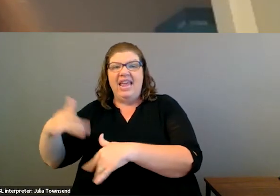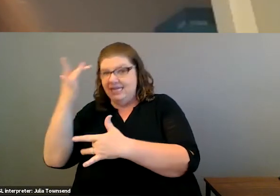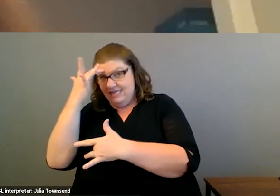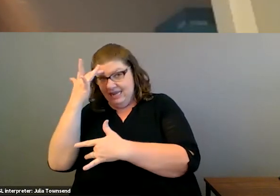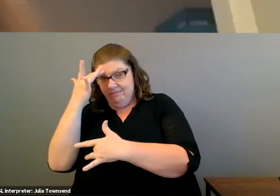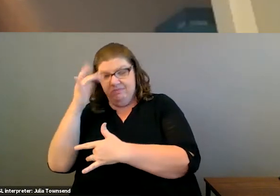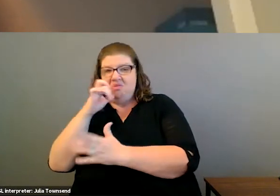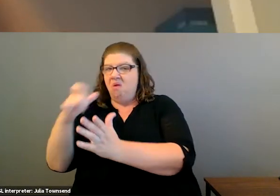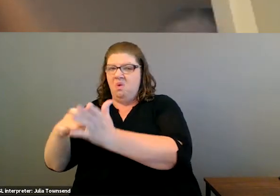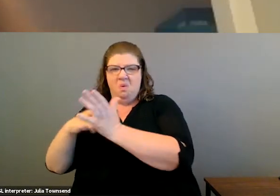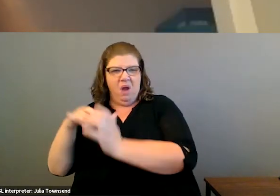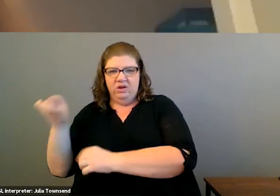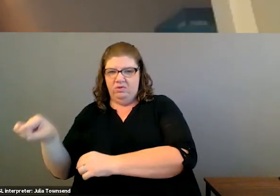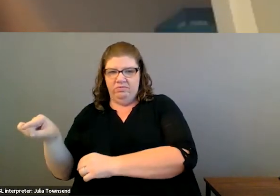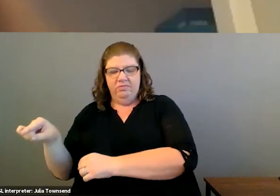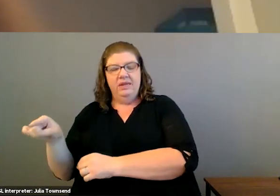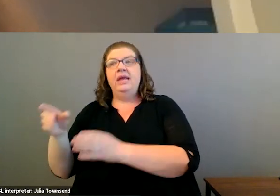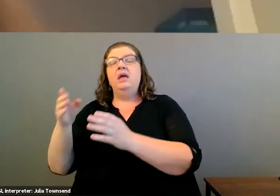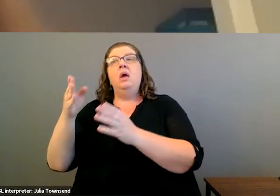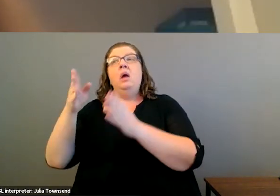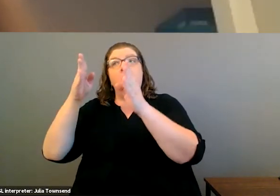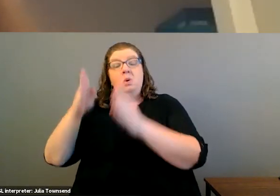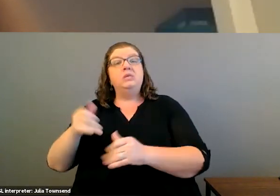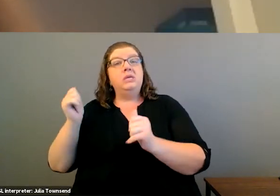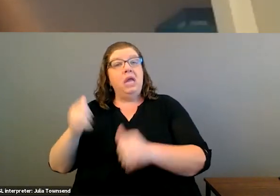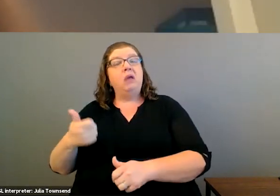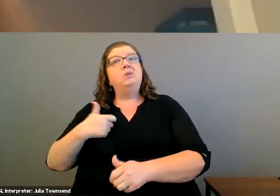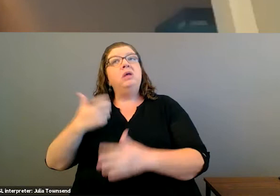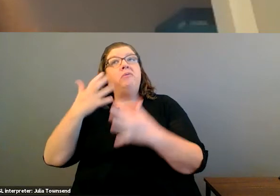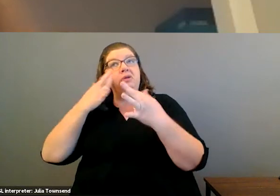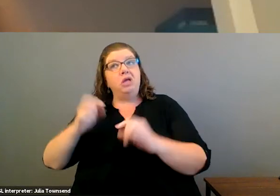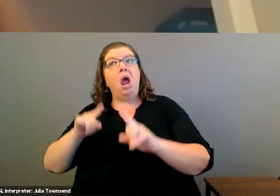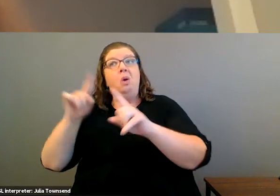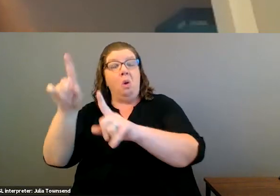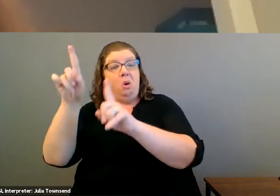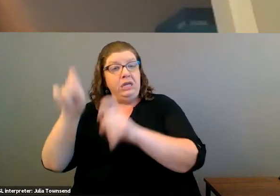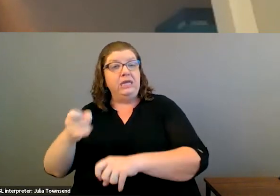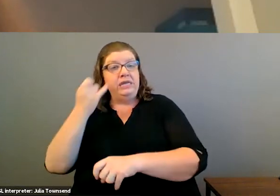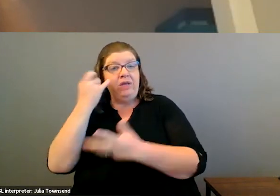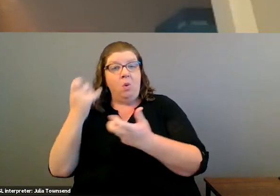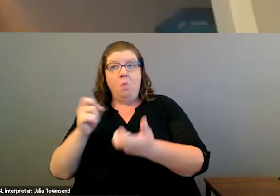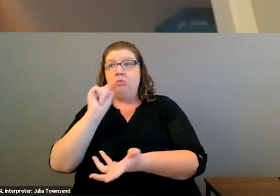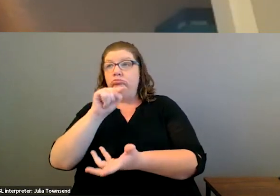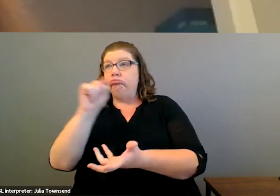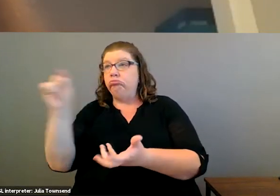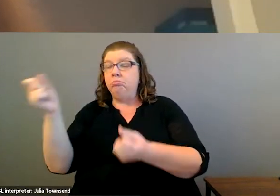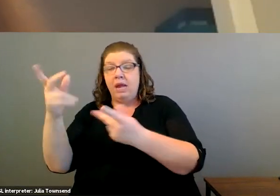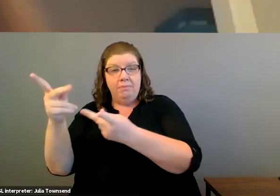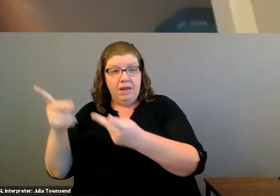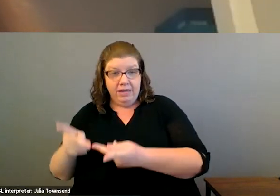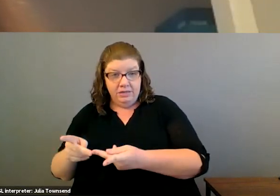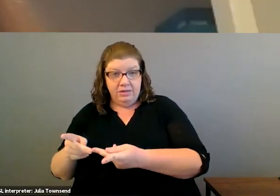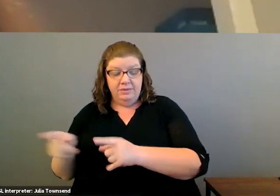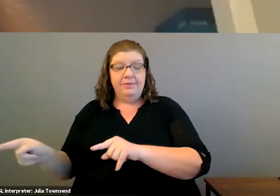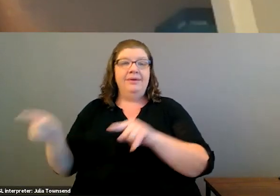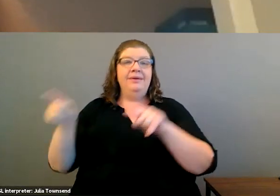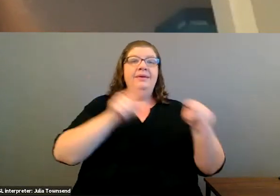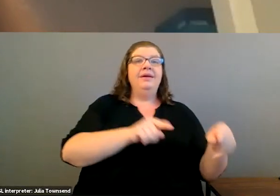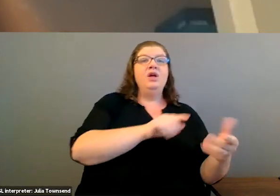not required. Individuals can go get tested anytime at any of the multiple testing sites. In